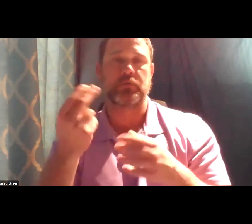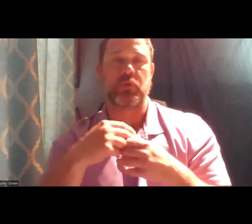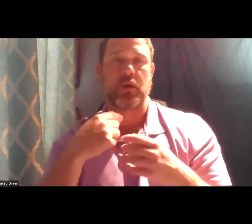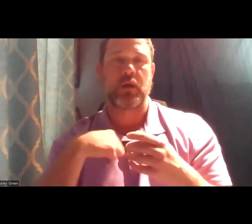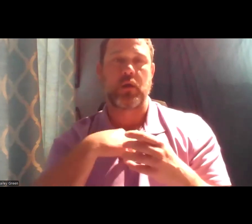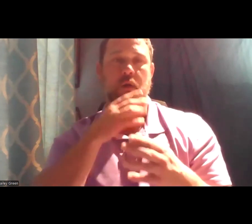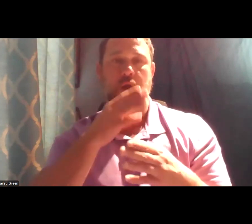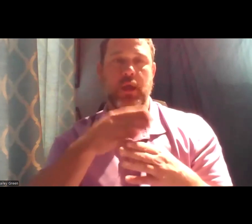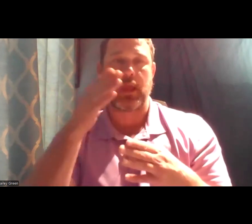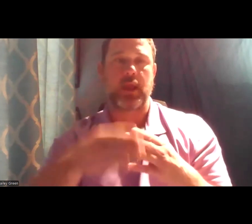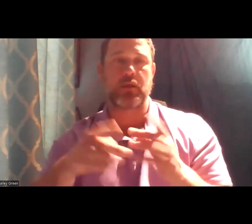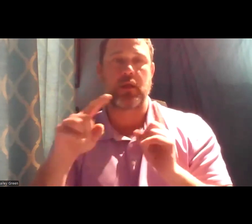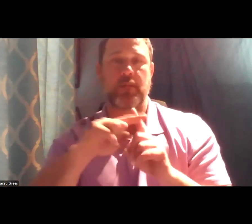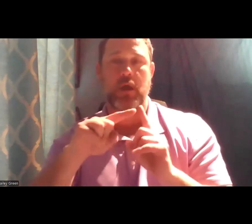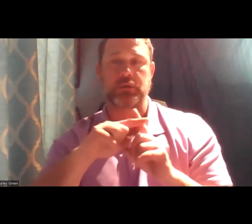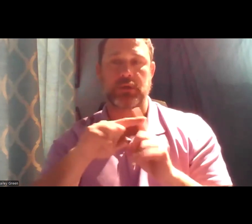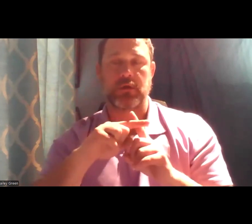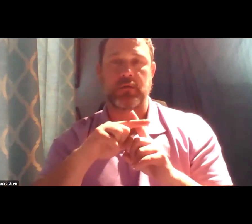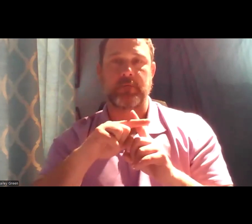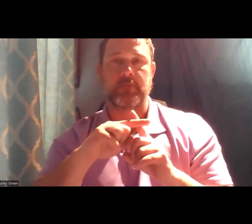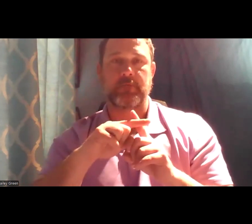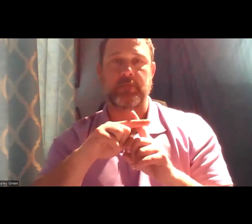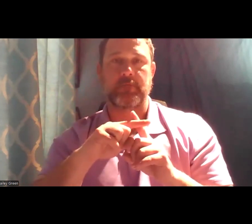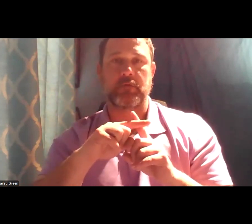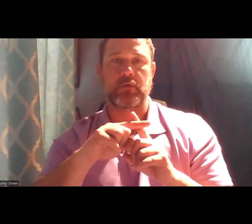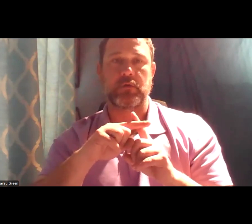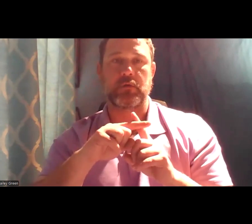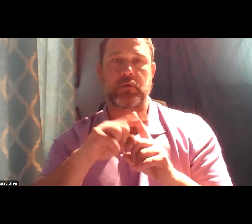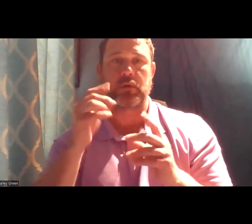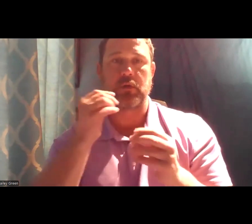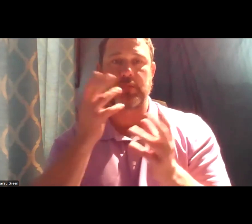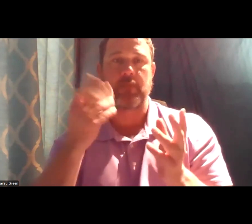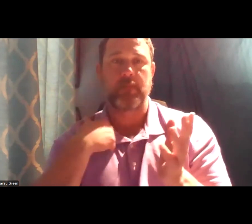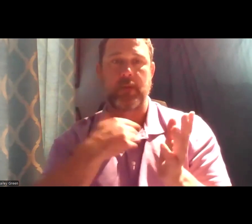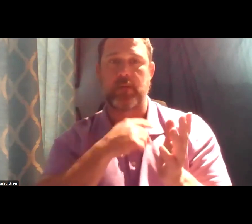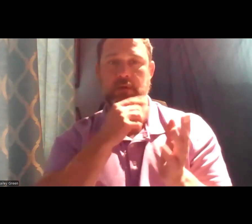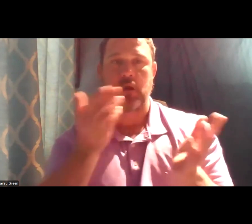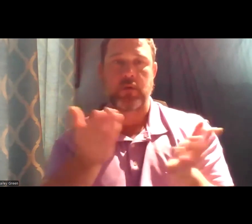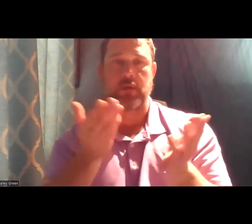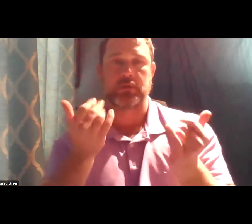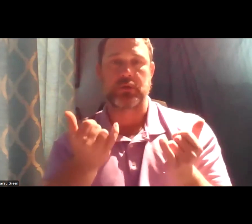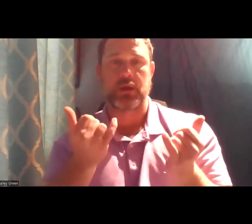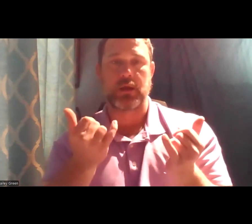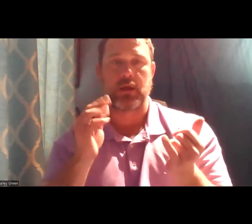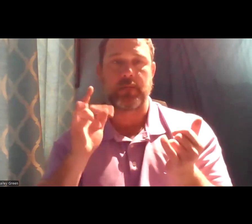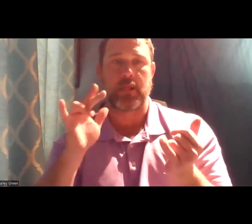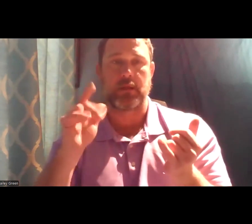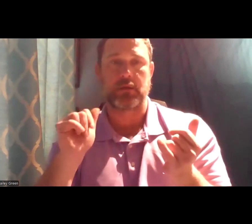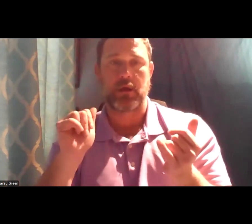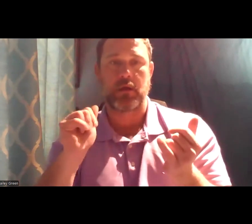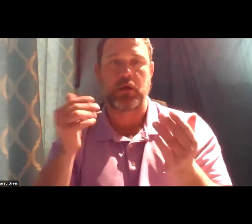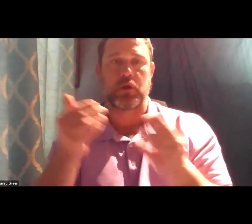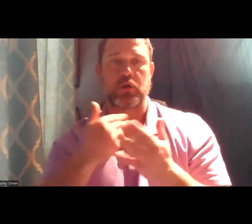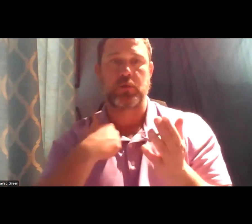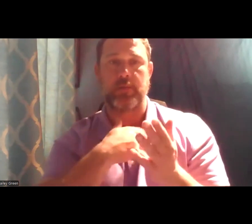going to end on a positive note. As Yasmin noted, one of our members is not with us today, Melinda, a new member